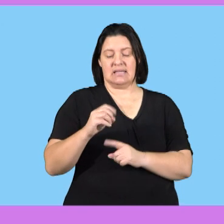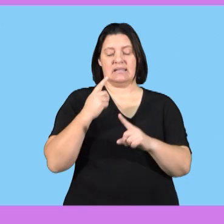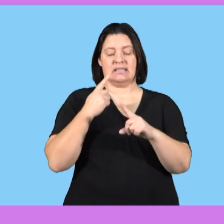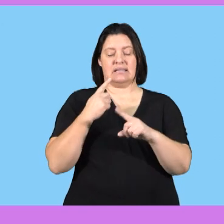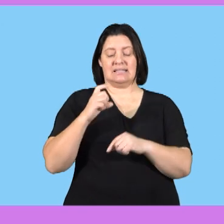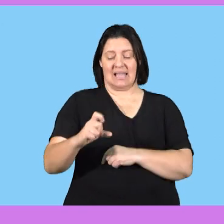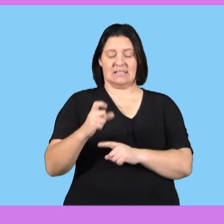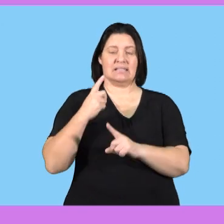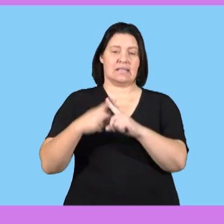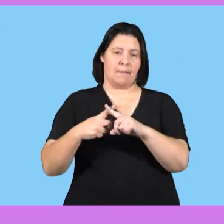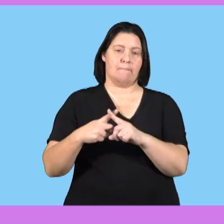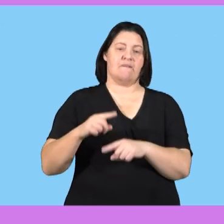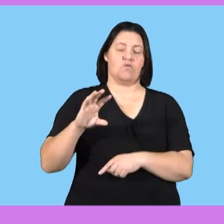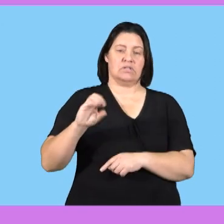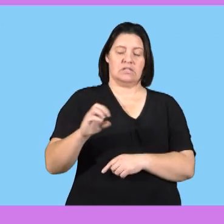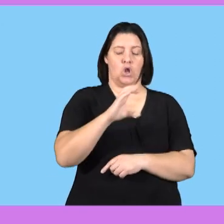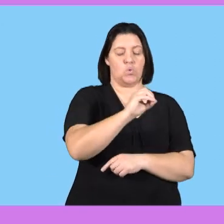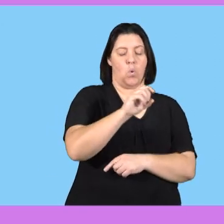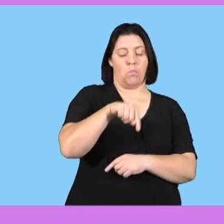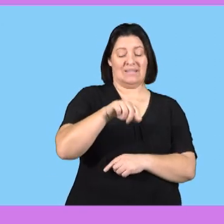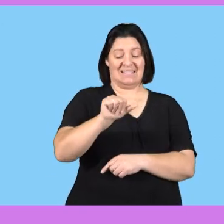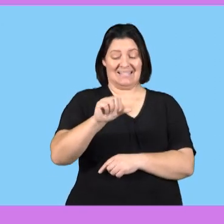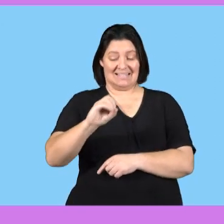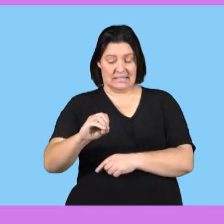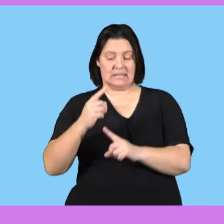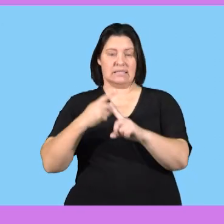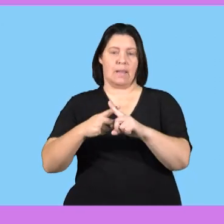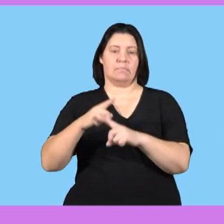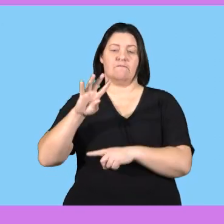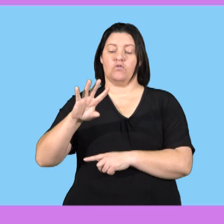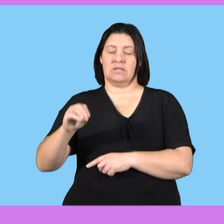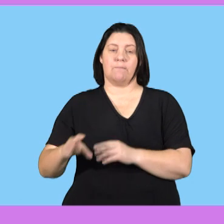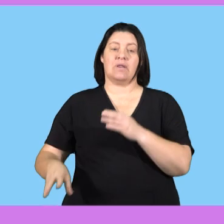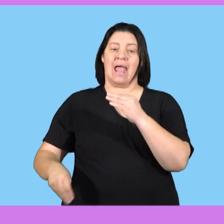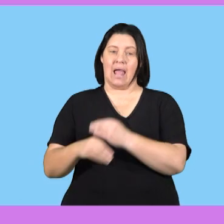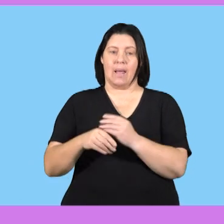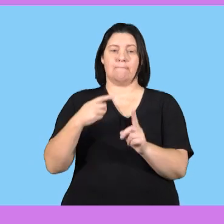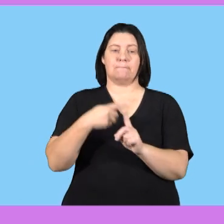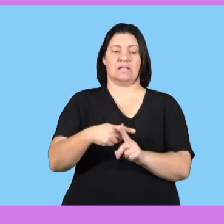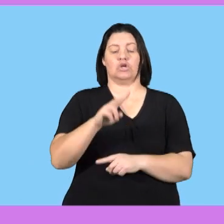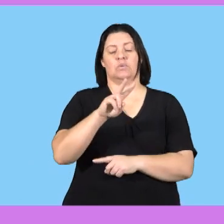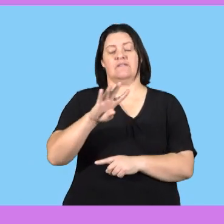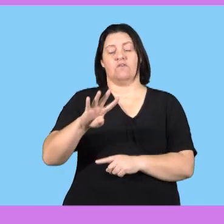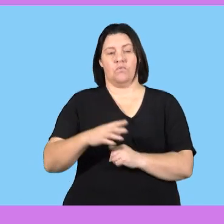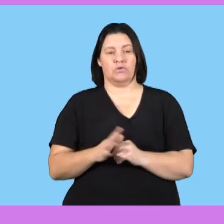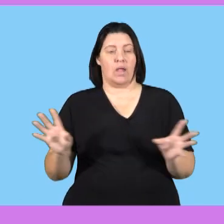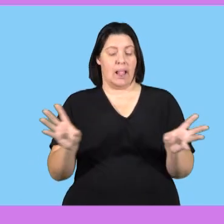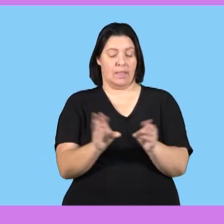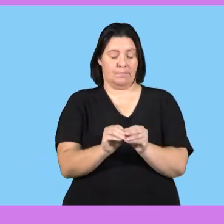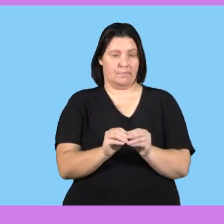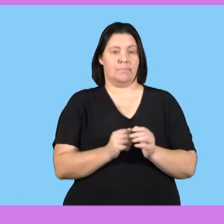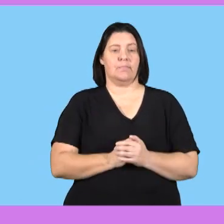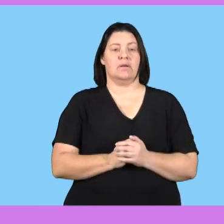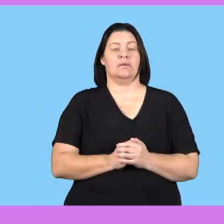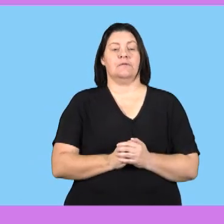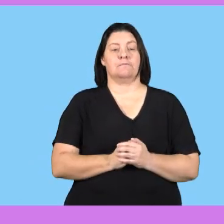so 60 cents times 40. So that will be an additional 24 Rand. So I'm going to add the two amounts together,